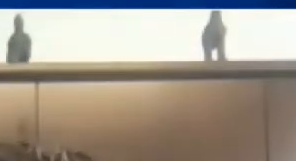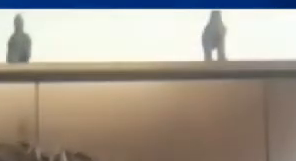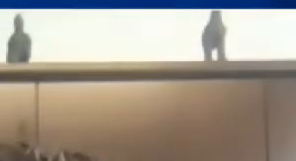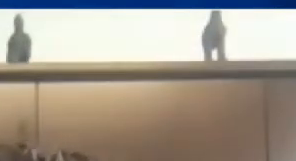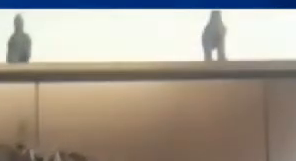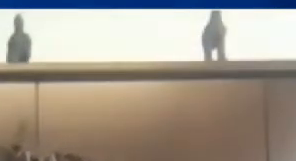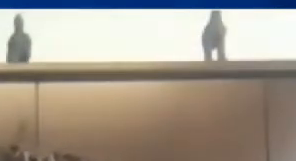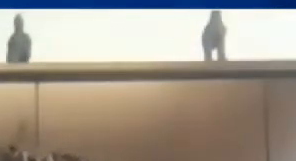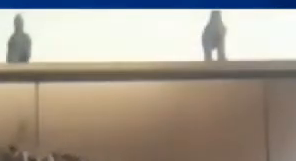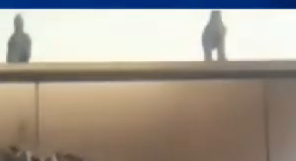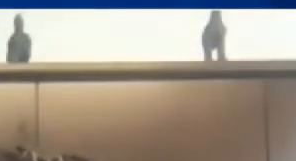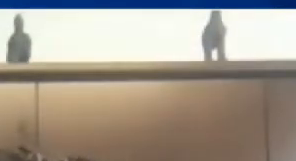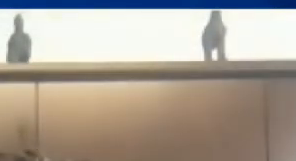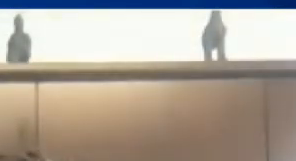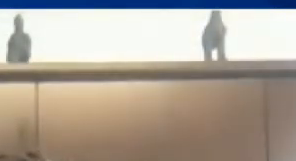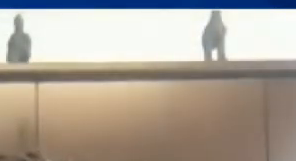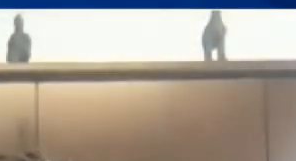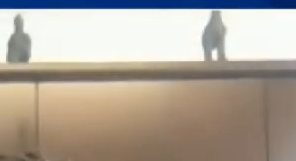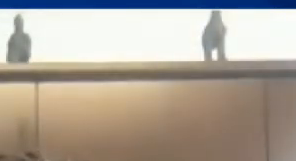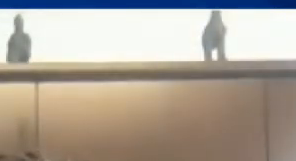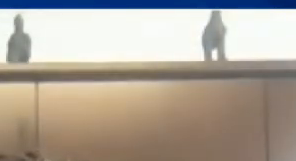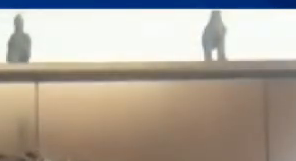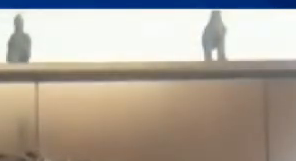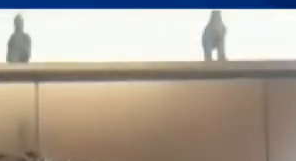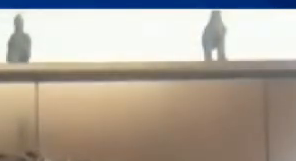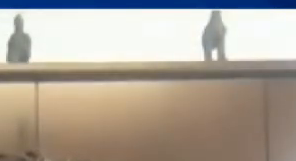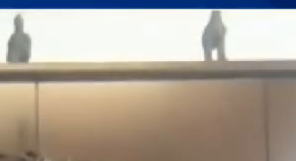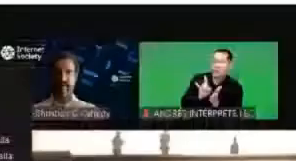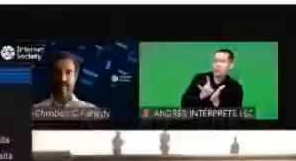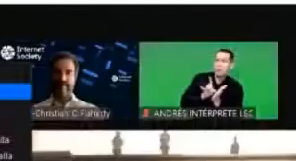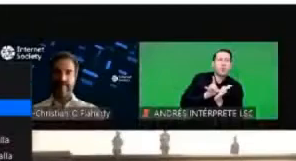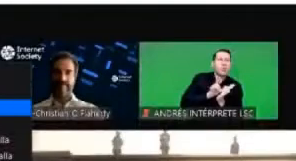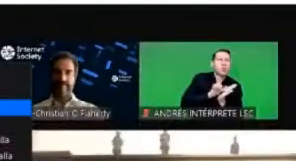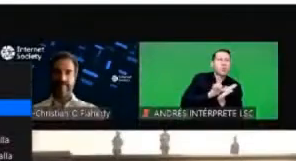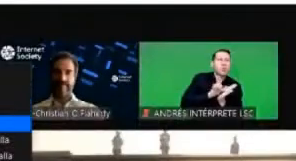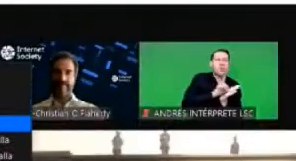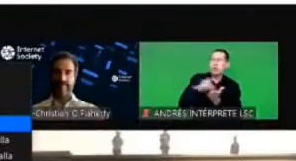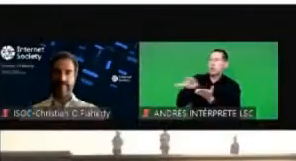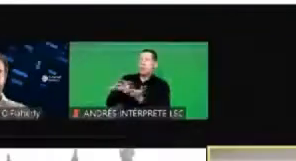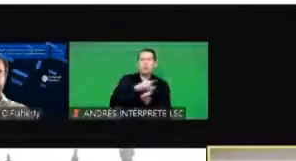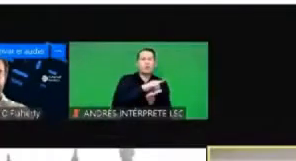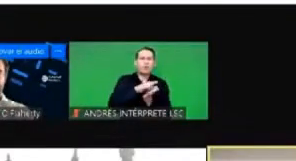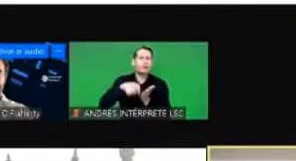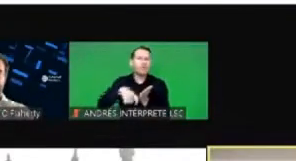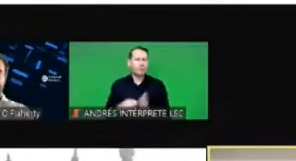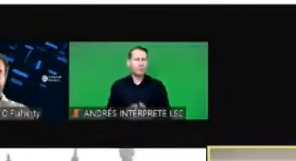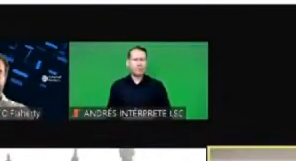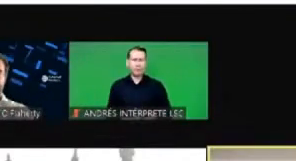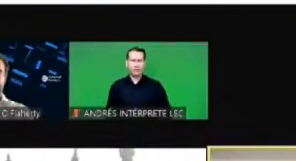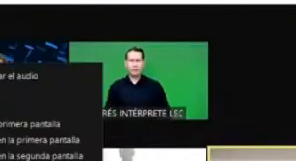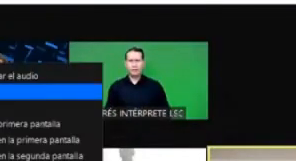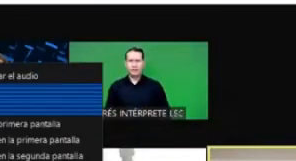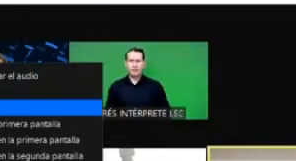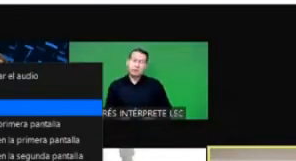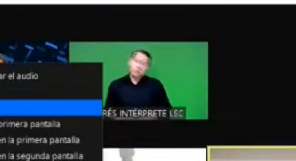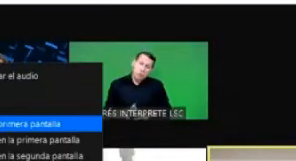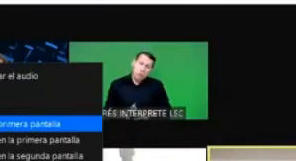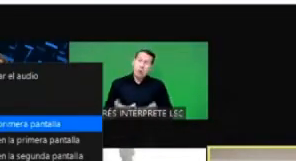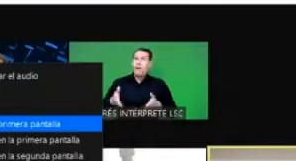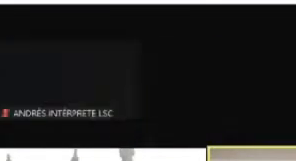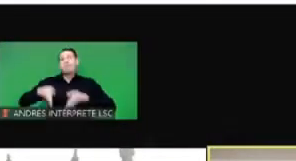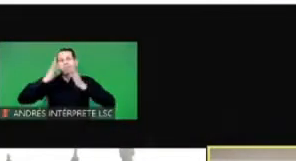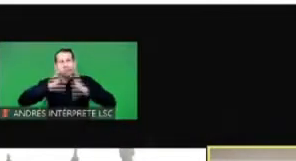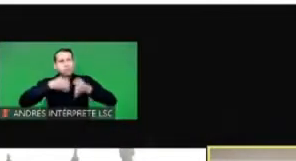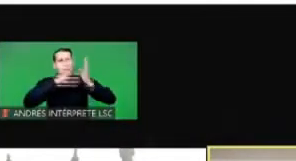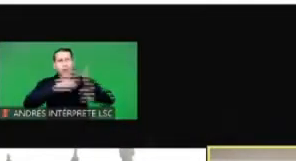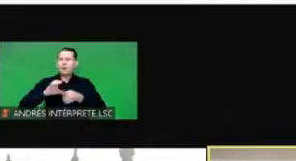in the user. So in other words, it doesn't have to have a type of connectivity of high quality for urban area